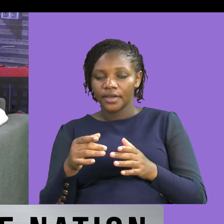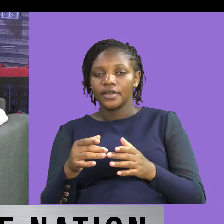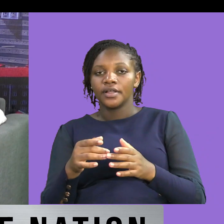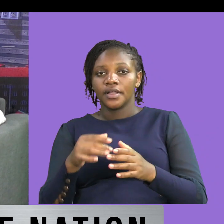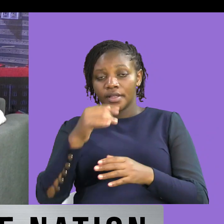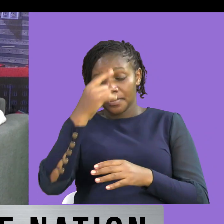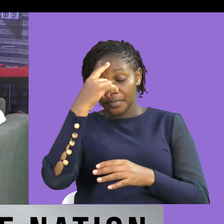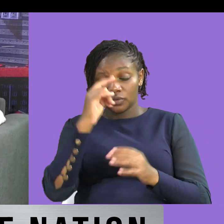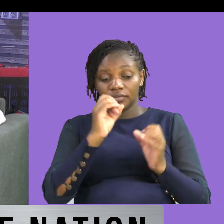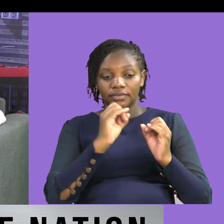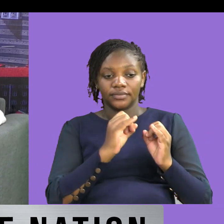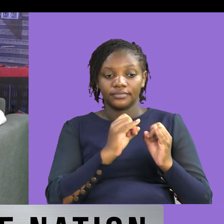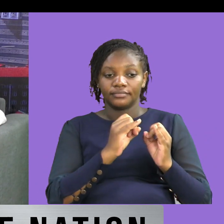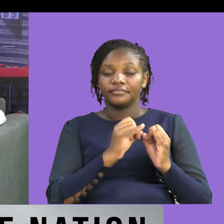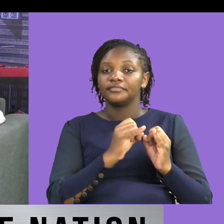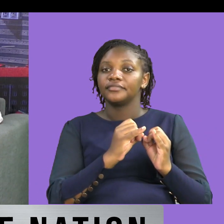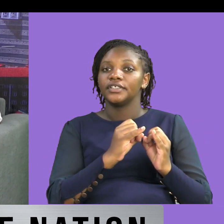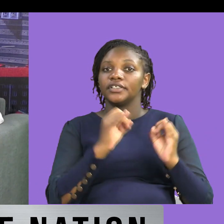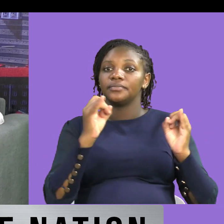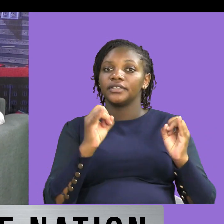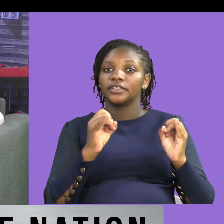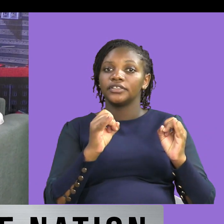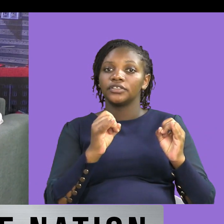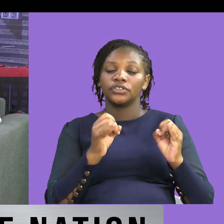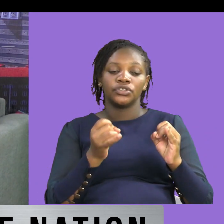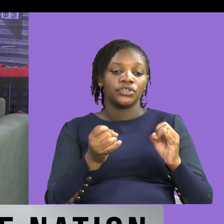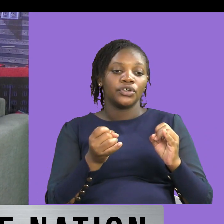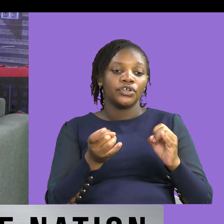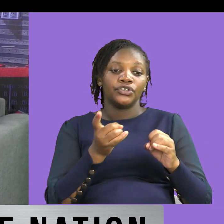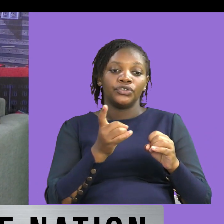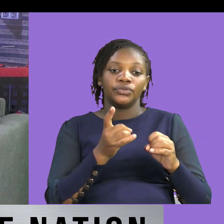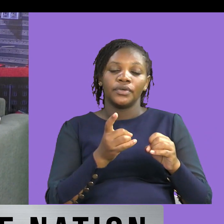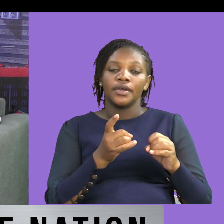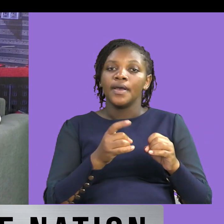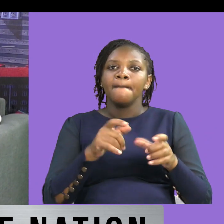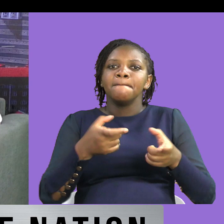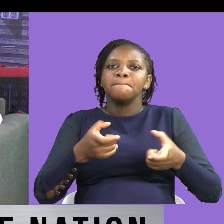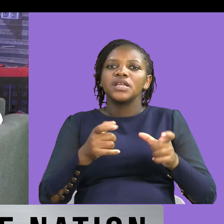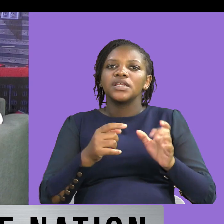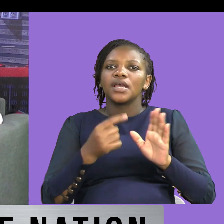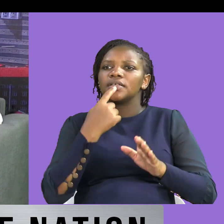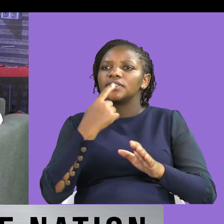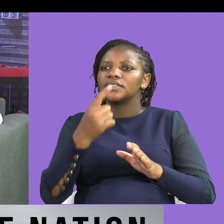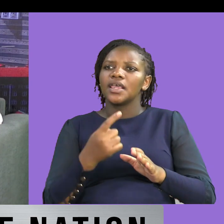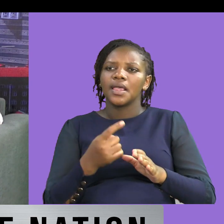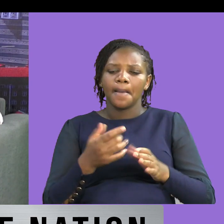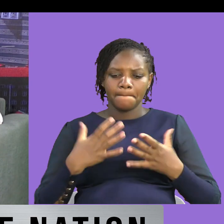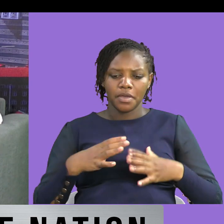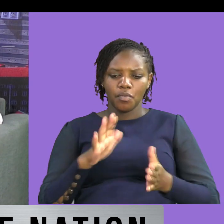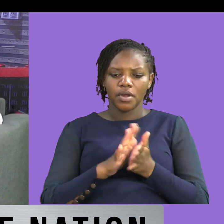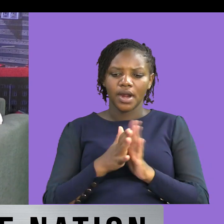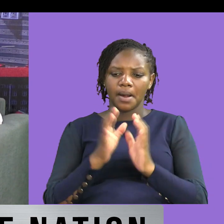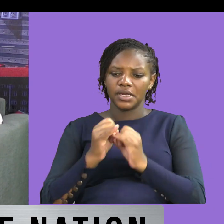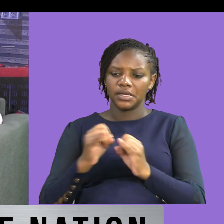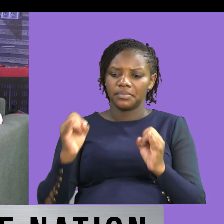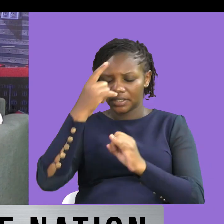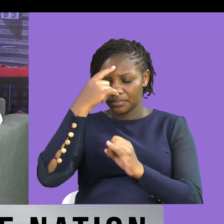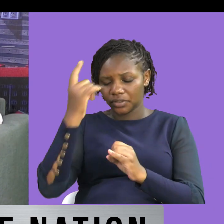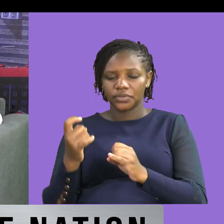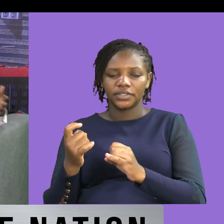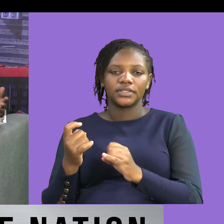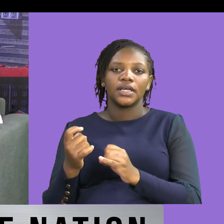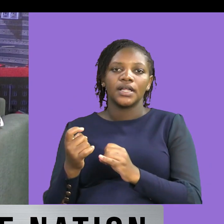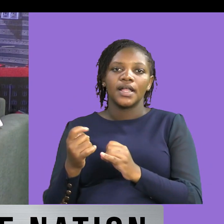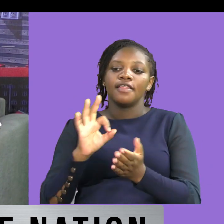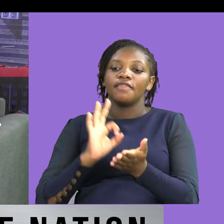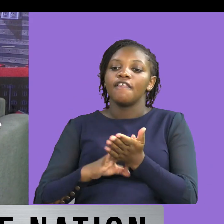that independence is because you failed to get into a political party system. Right. And even the political parties, register of political parties are and they need